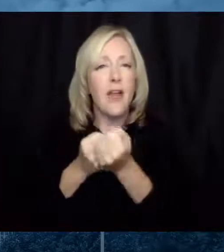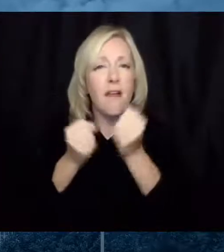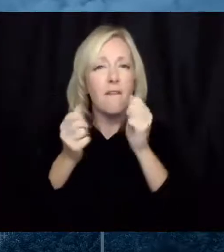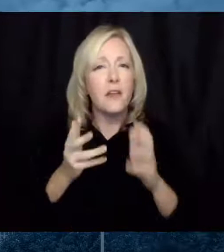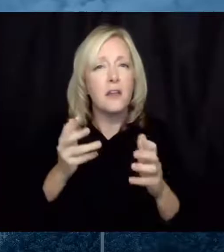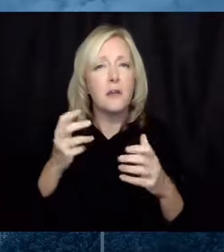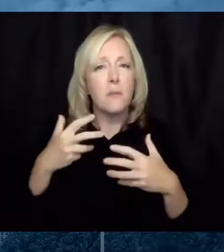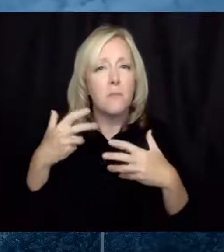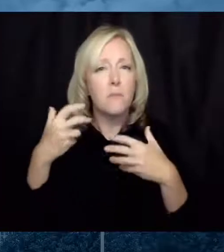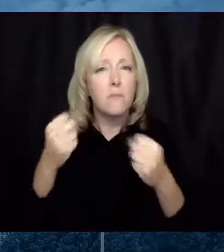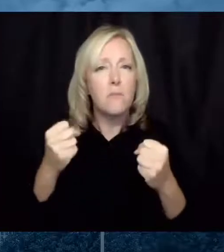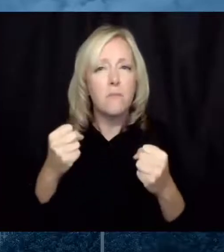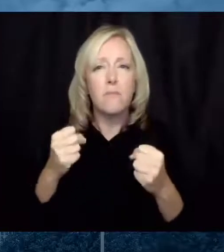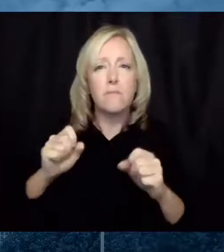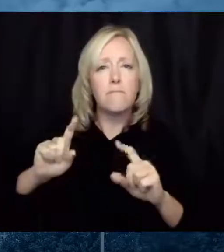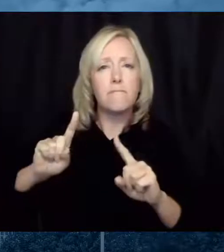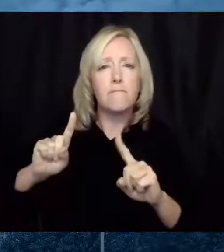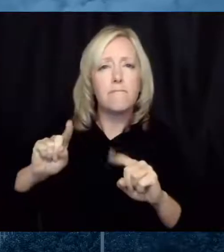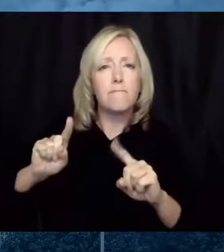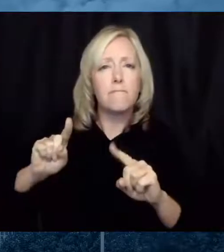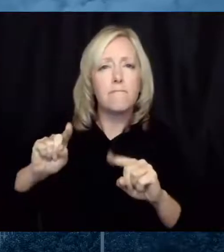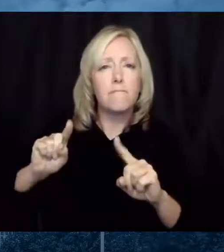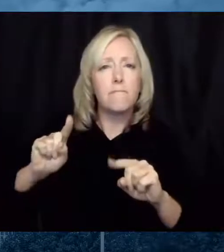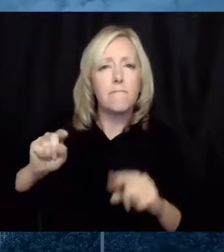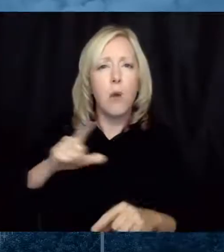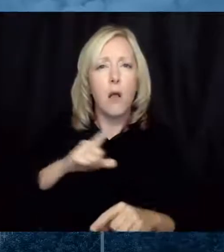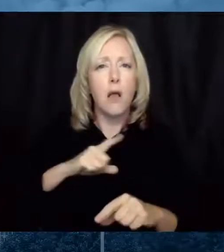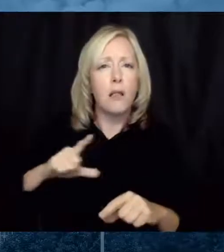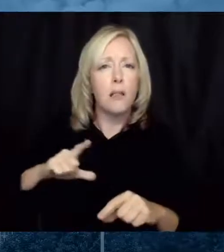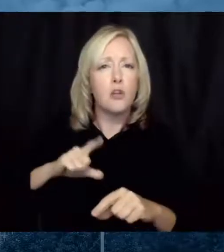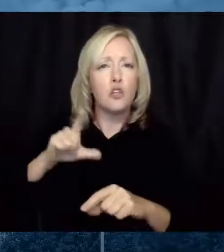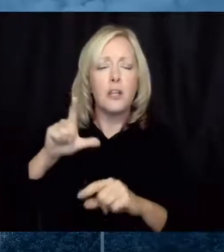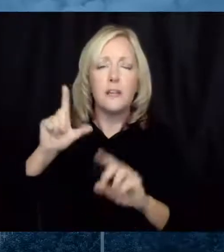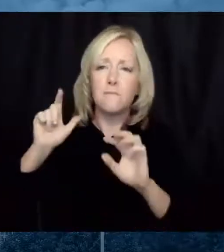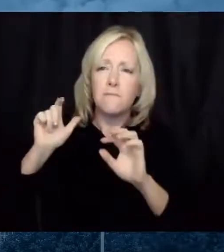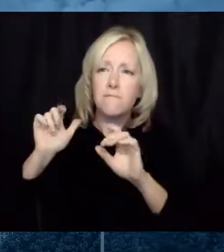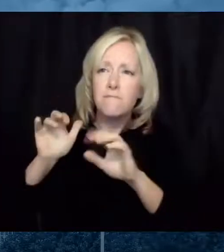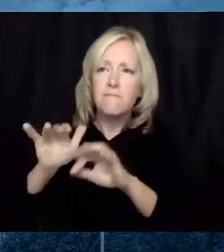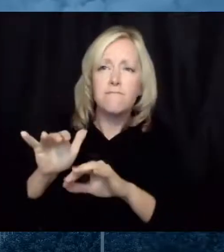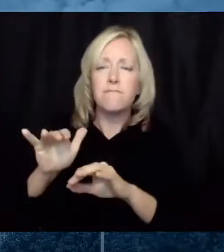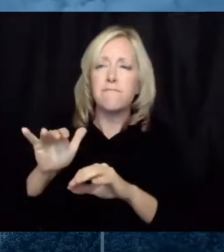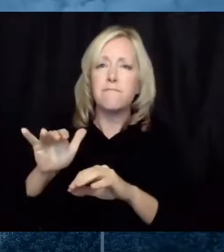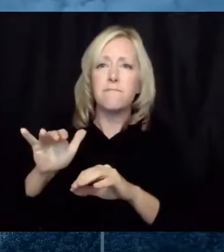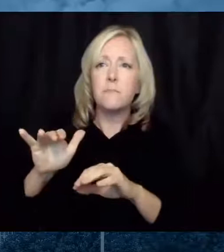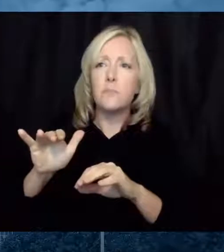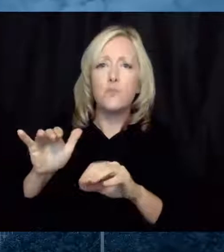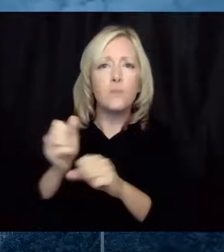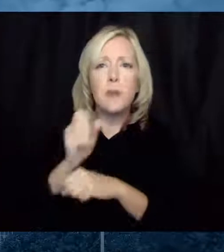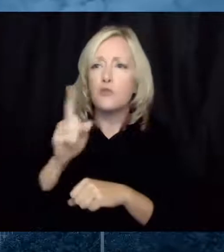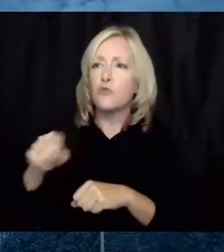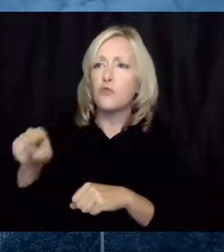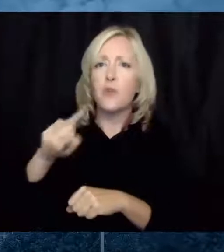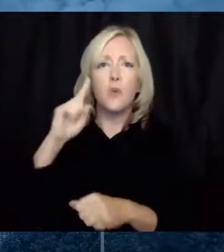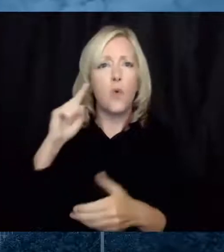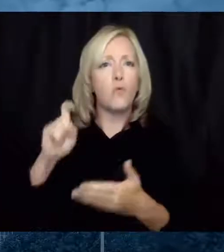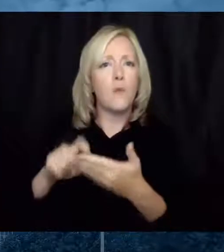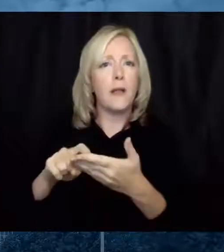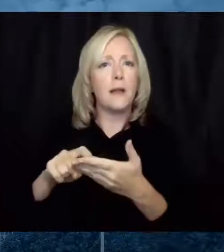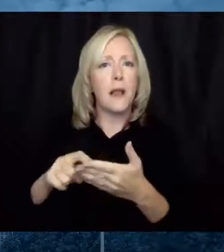to make sure that we recognized her as a human being and not just someone with a disability.